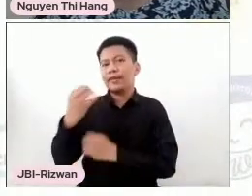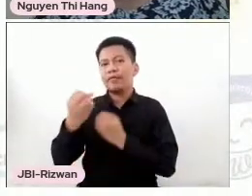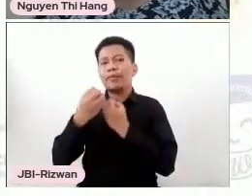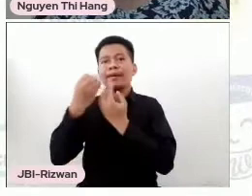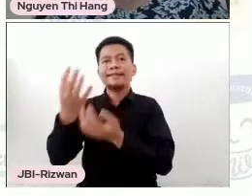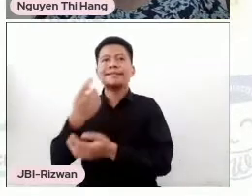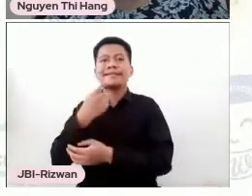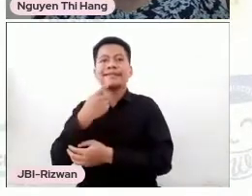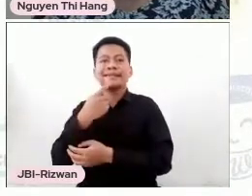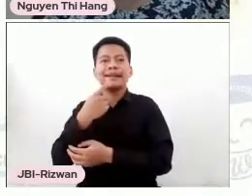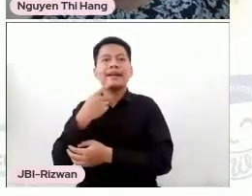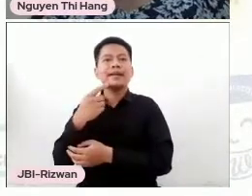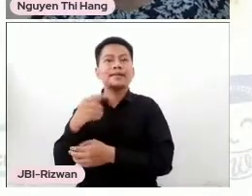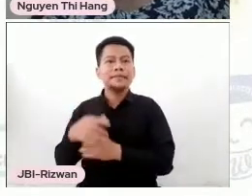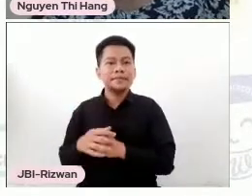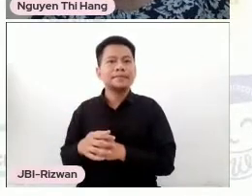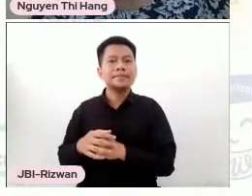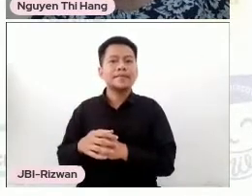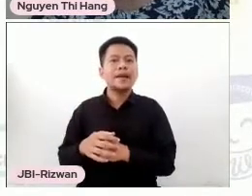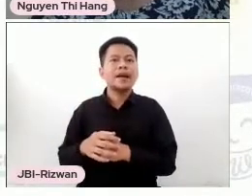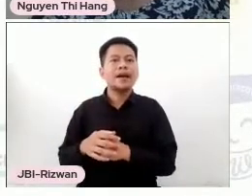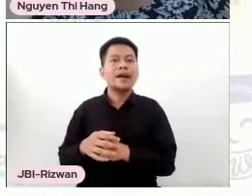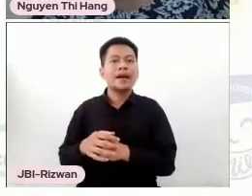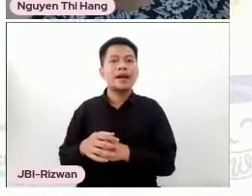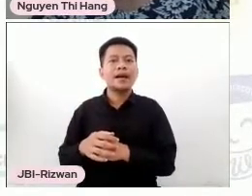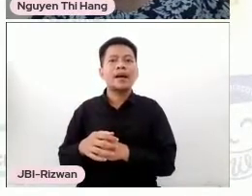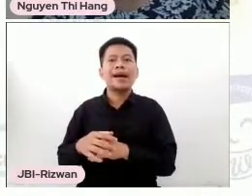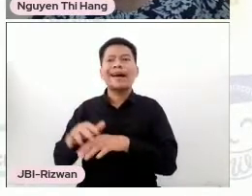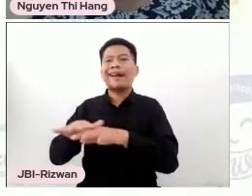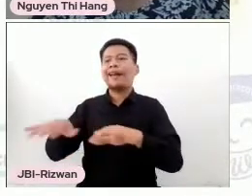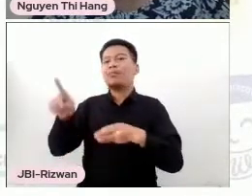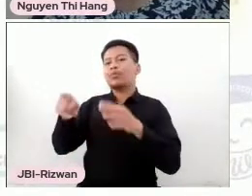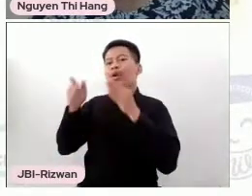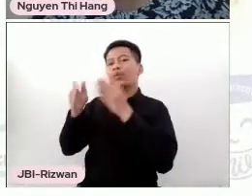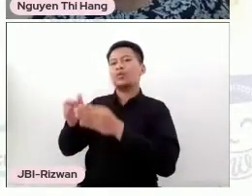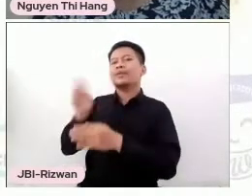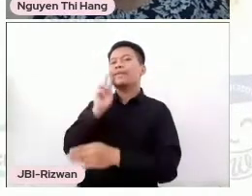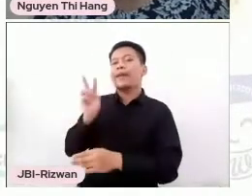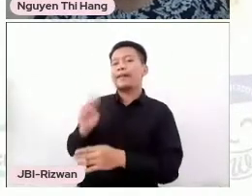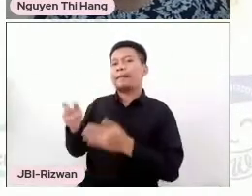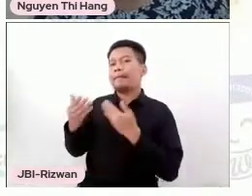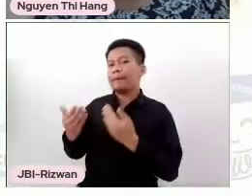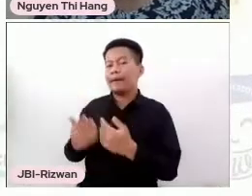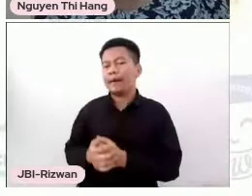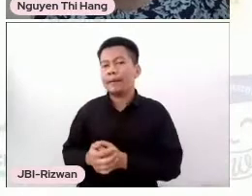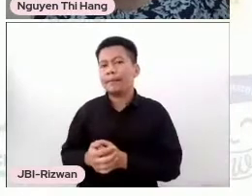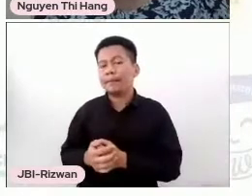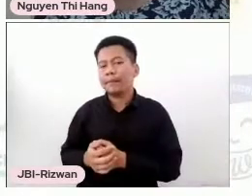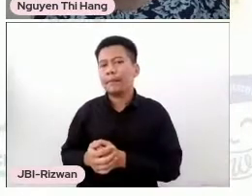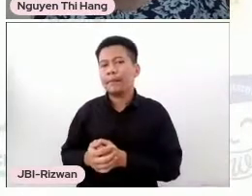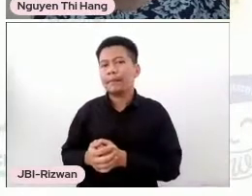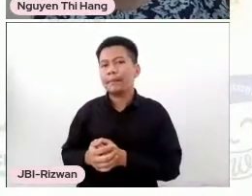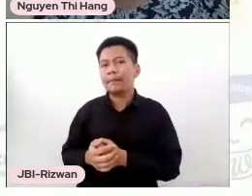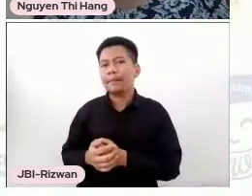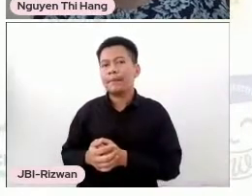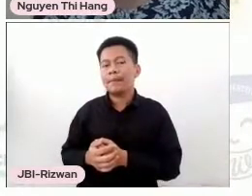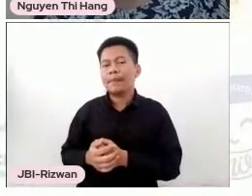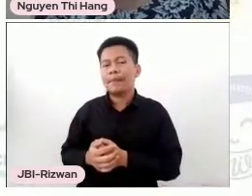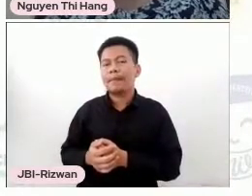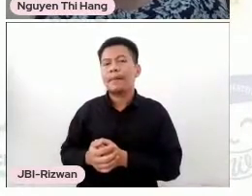special education in Vietnam. So Yuen can have some very briefly information